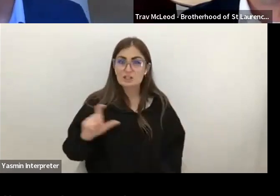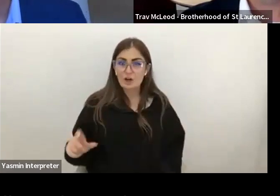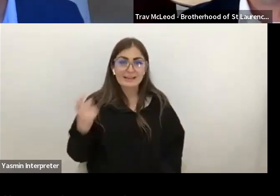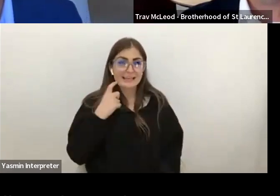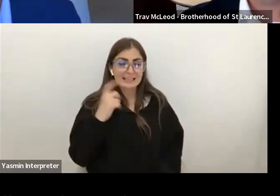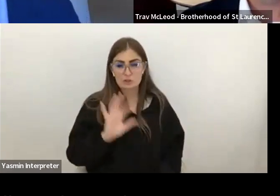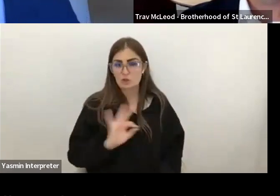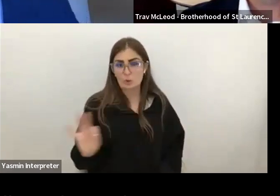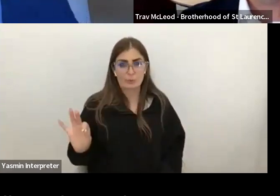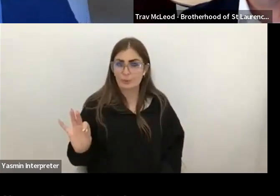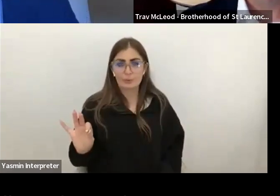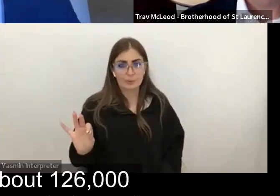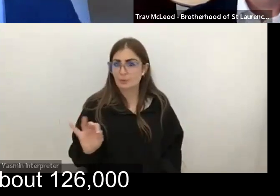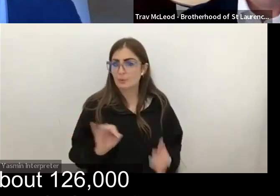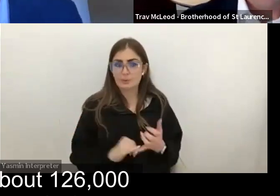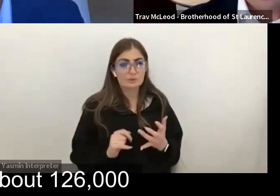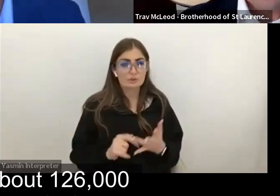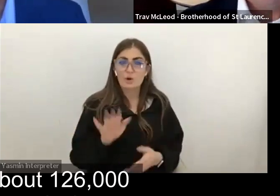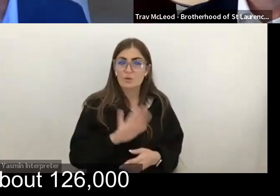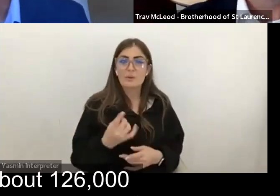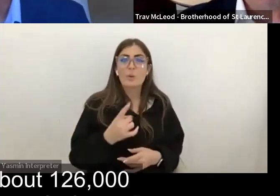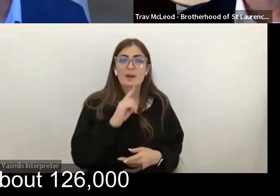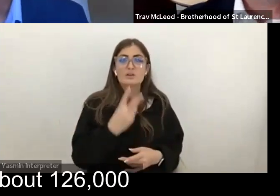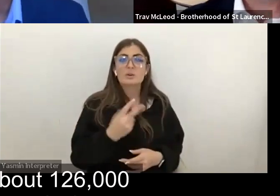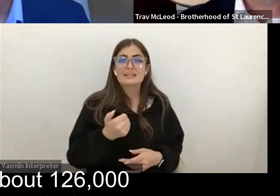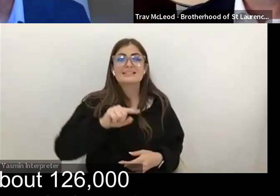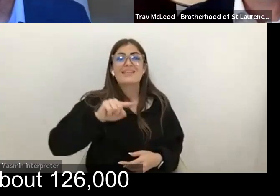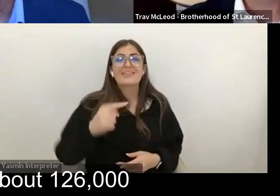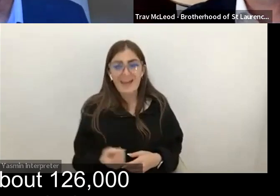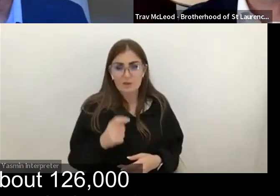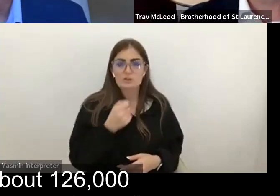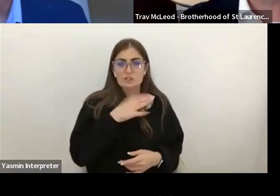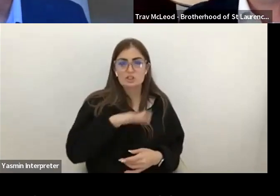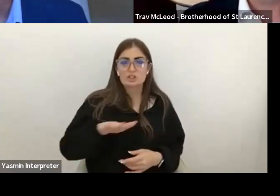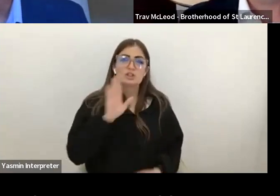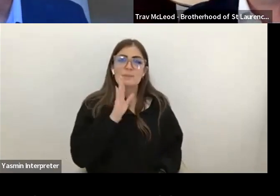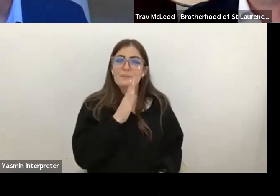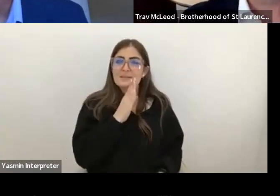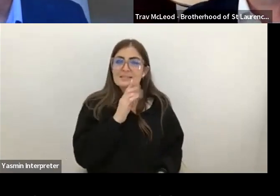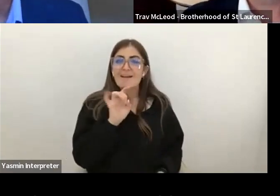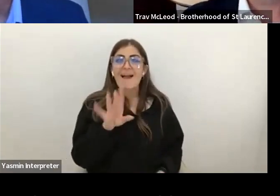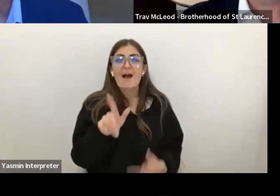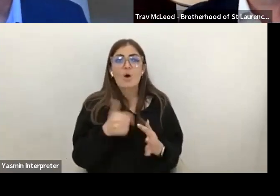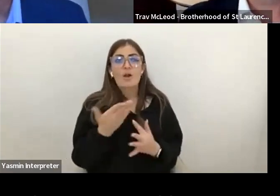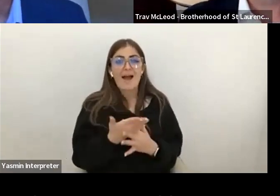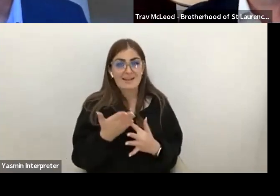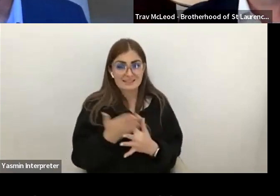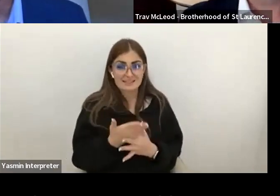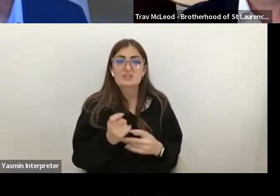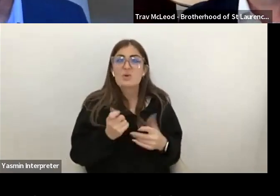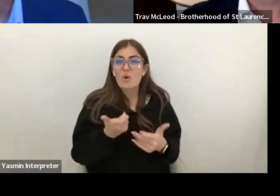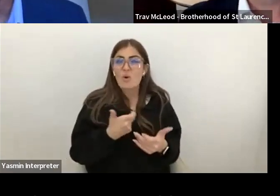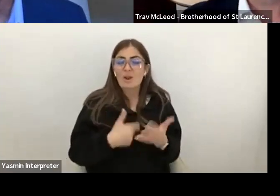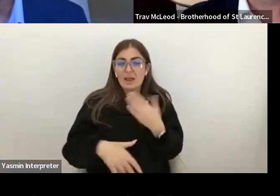So that she actually estimated that there's about 126,000 children that are missing out on access to early